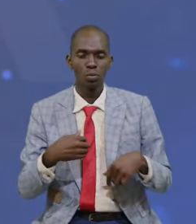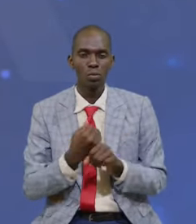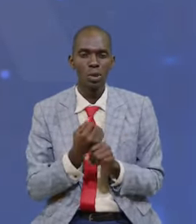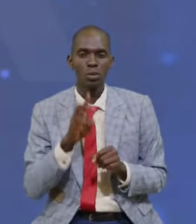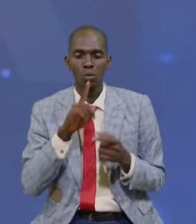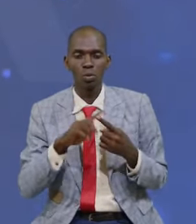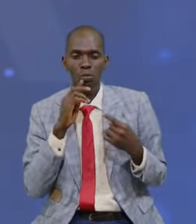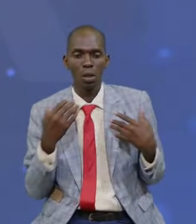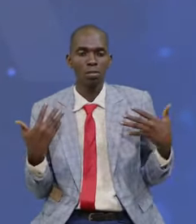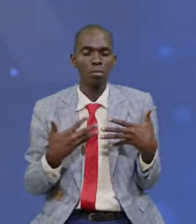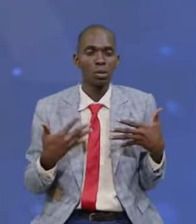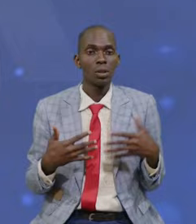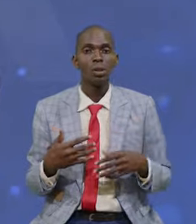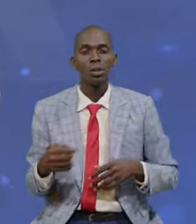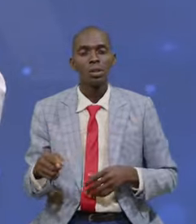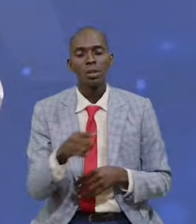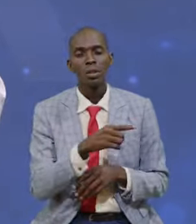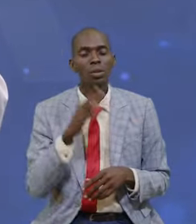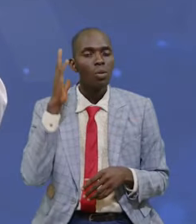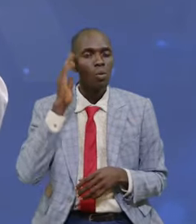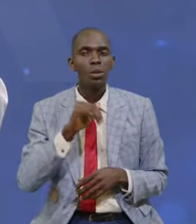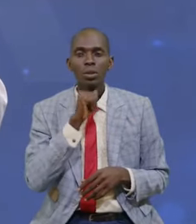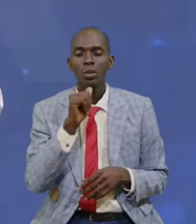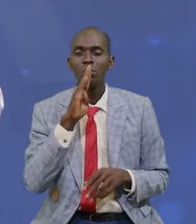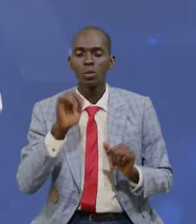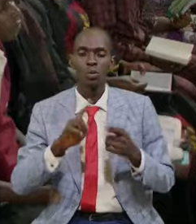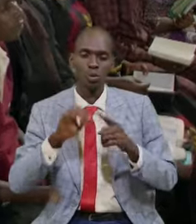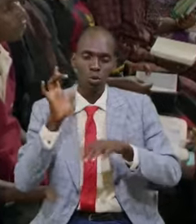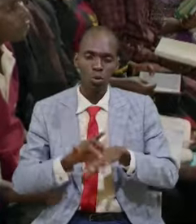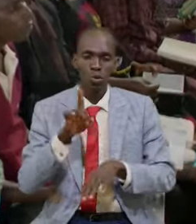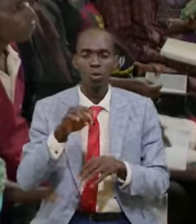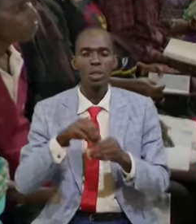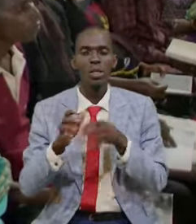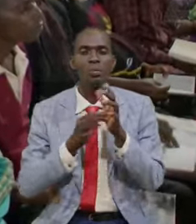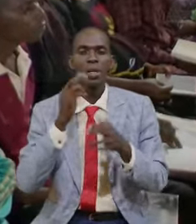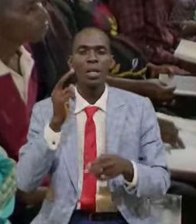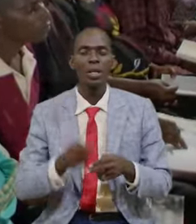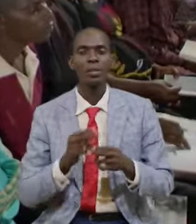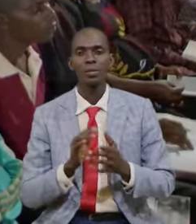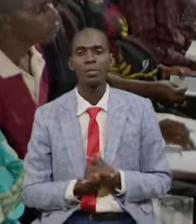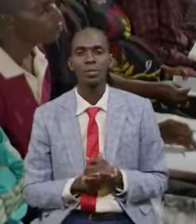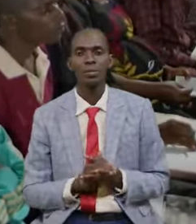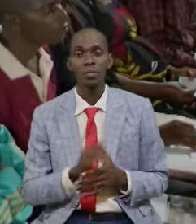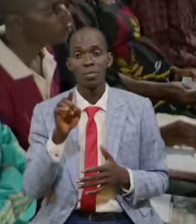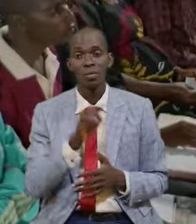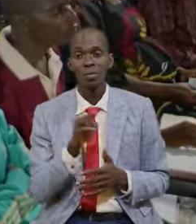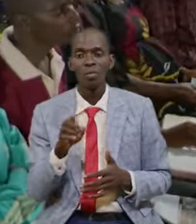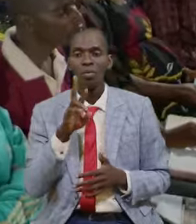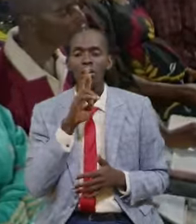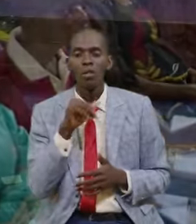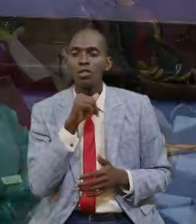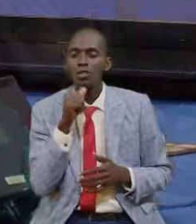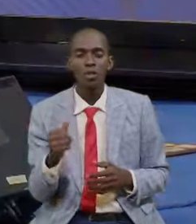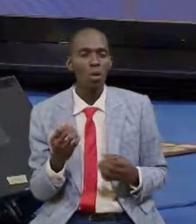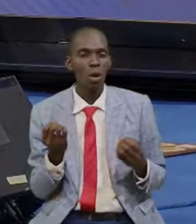will not be able to lay any hands upon you in Jesus' name. Therefore, you are not afraid, casting all